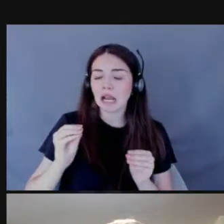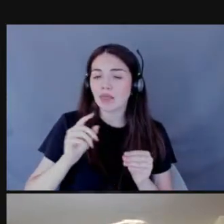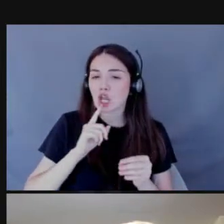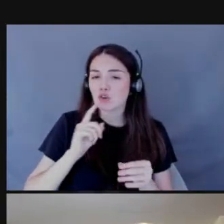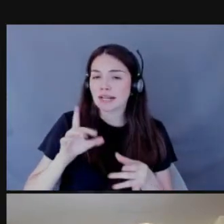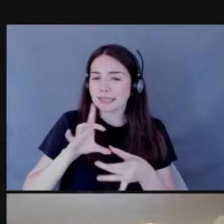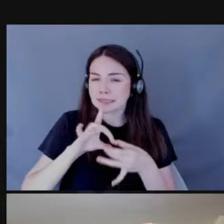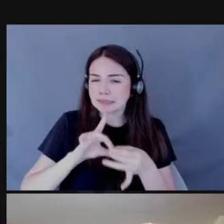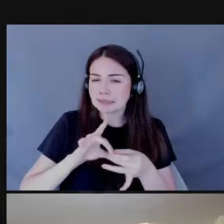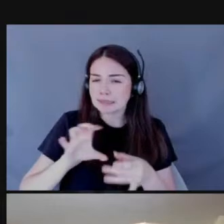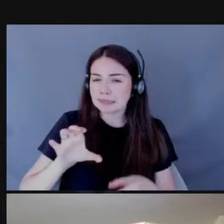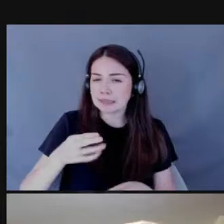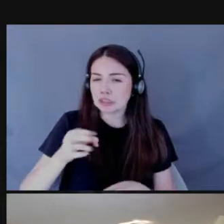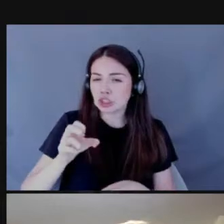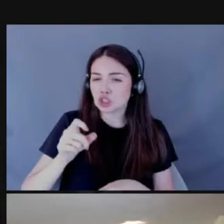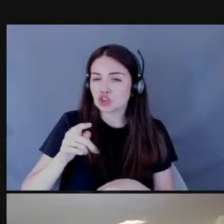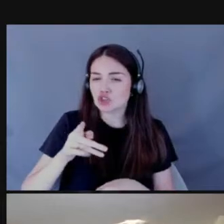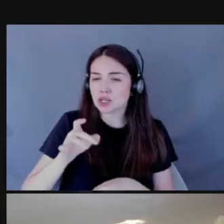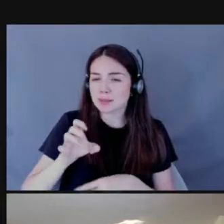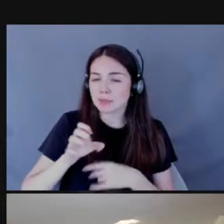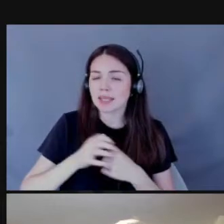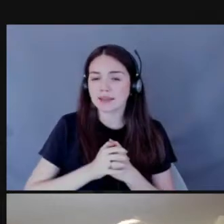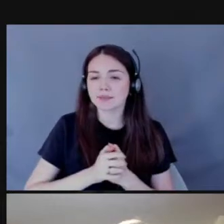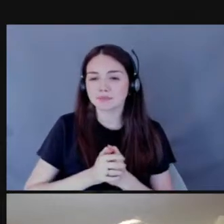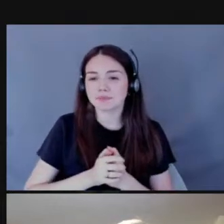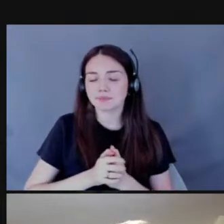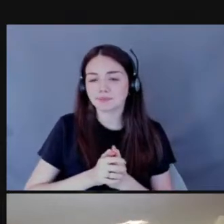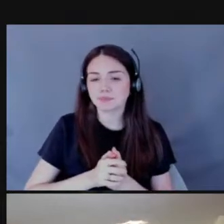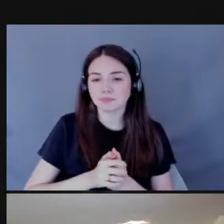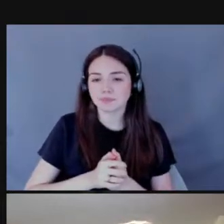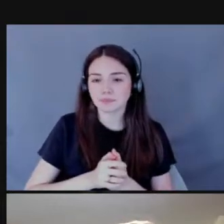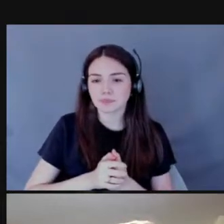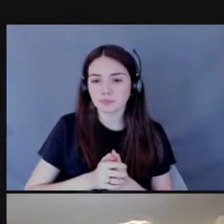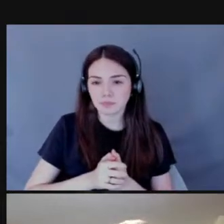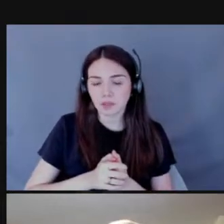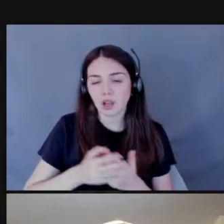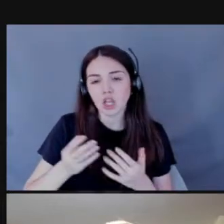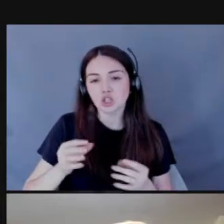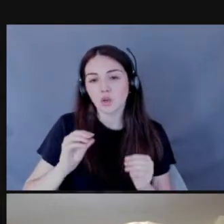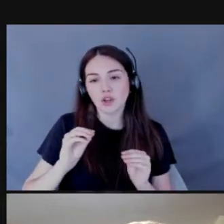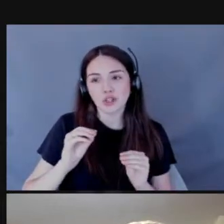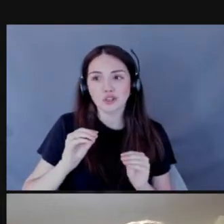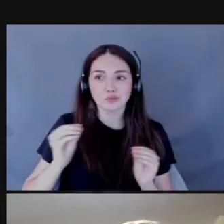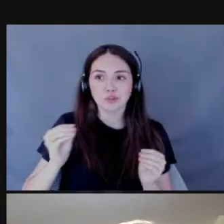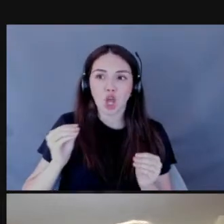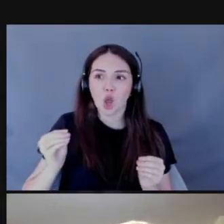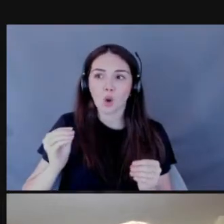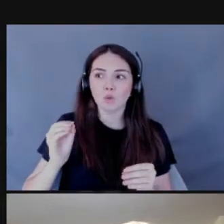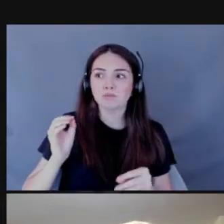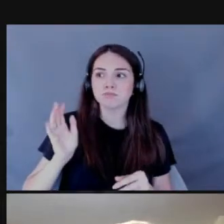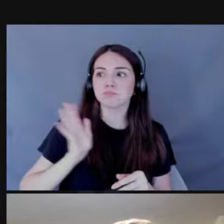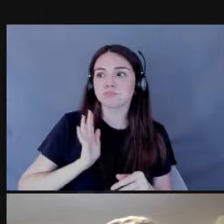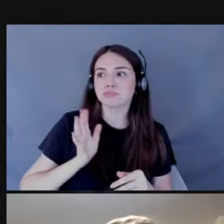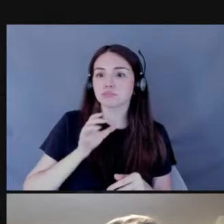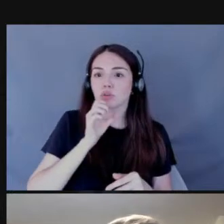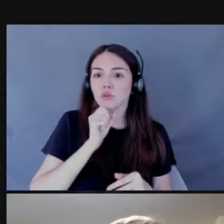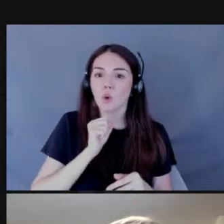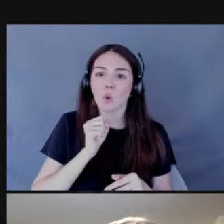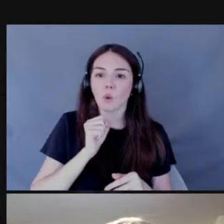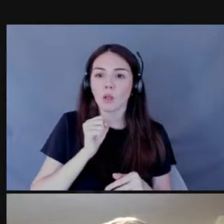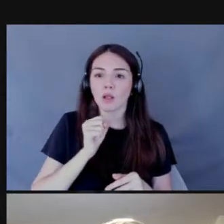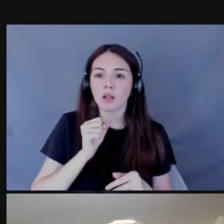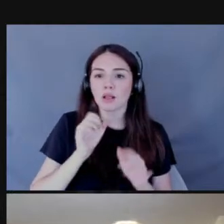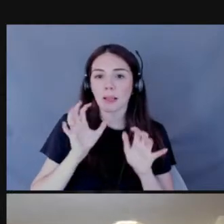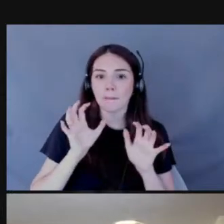of those. So there really is no kind of old style history of monster sightings